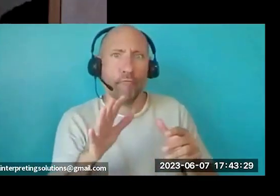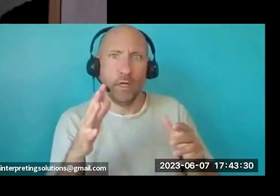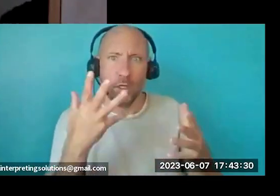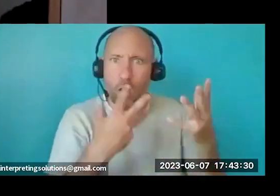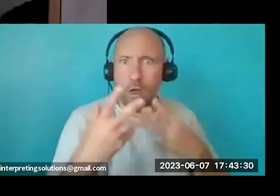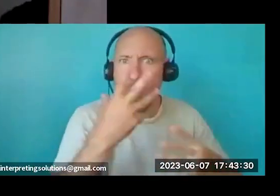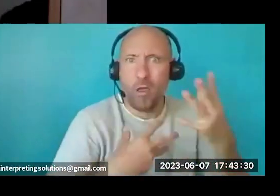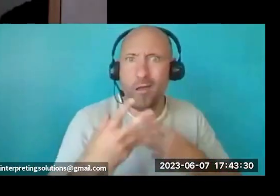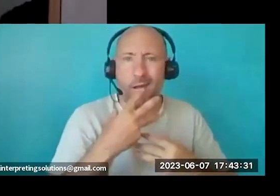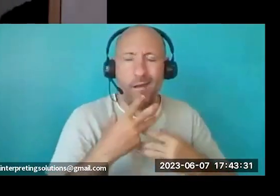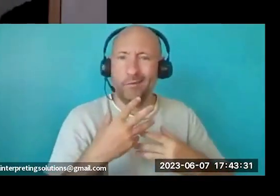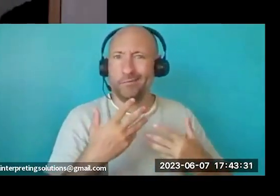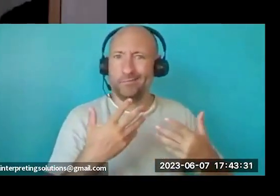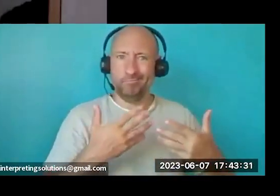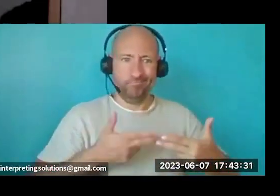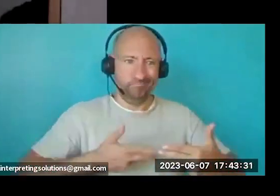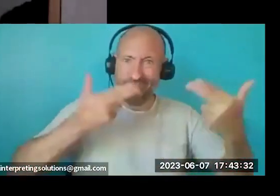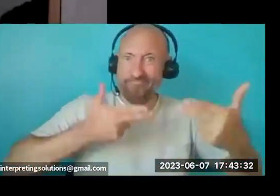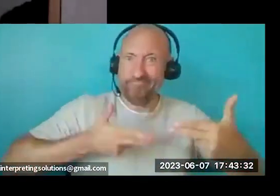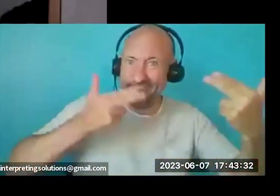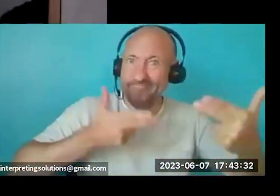and our home practice for our